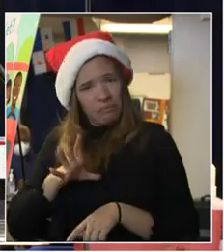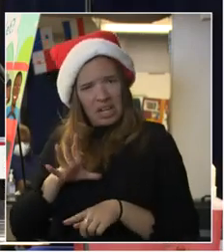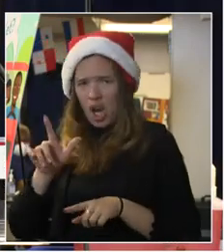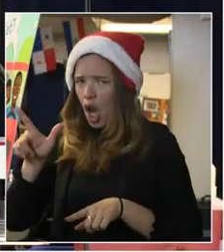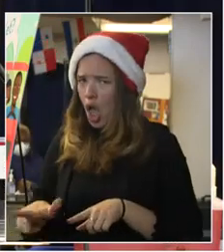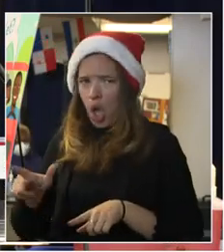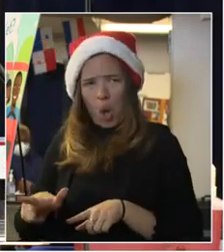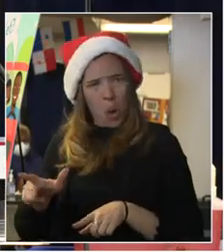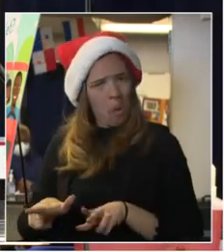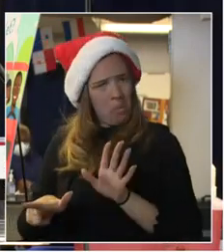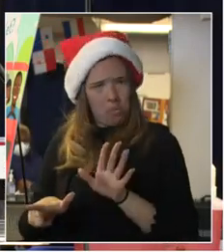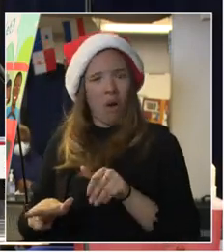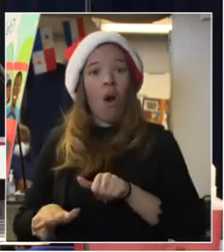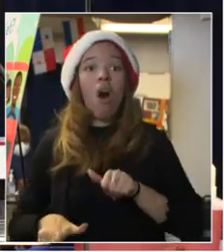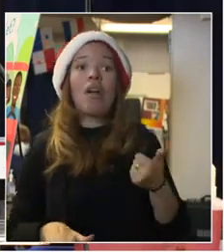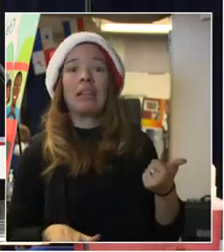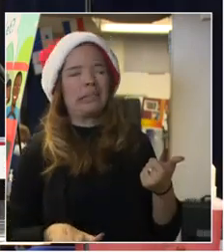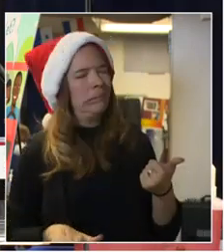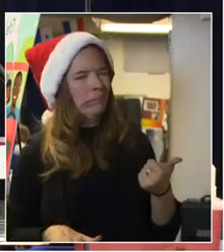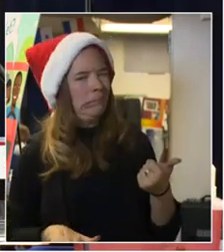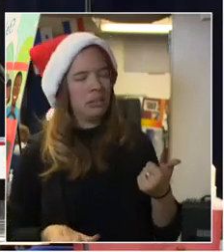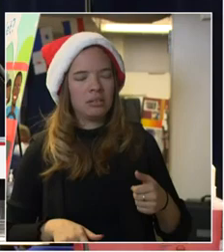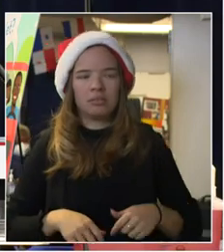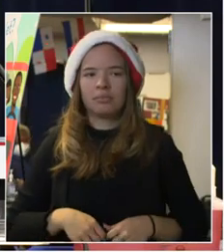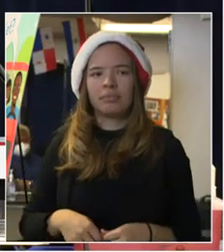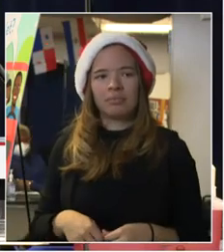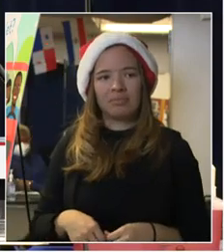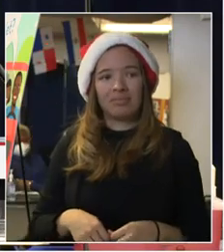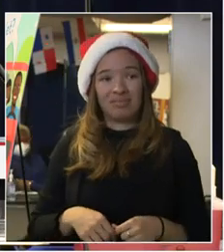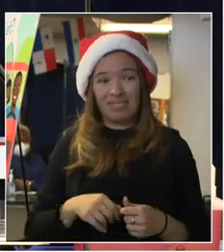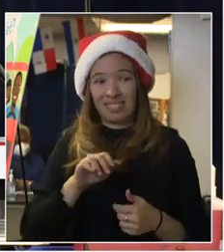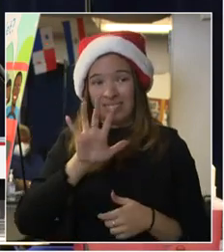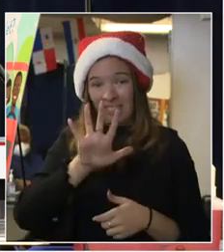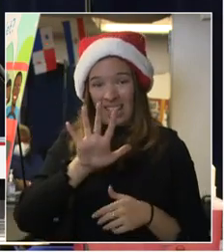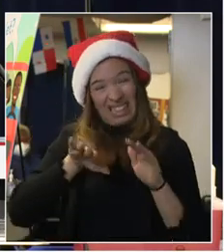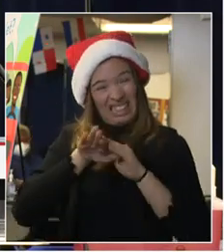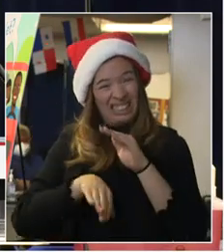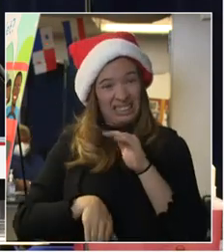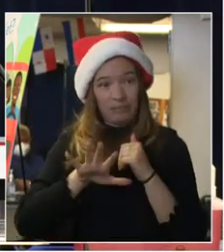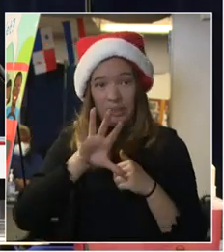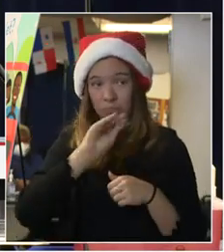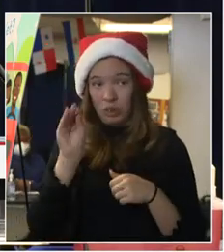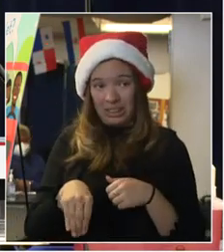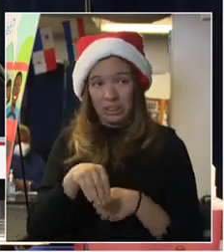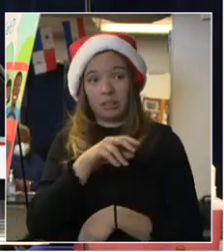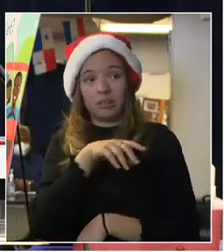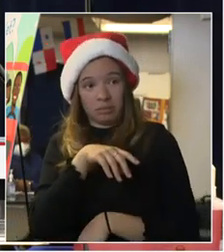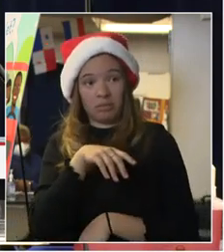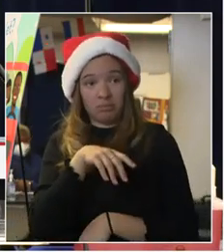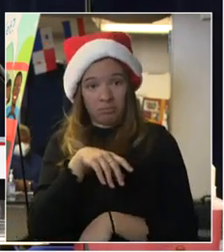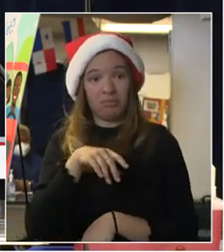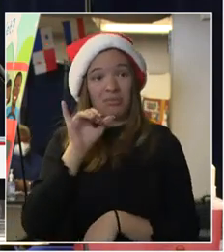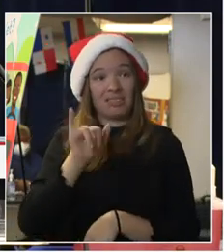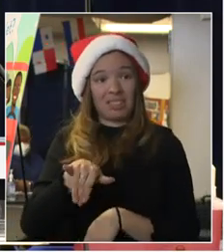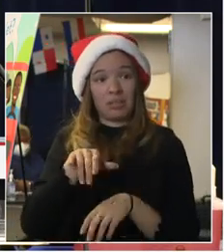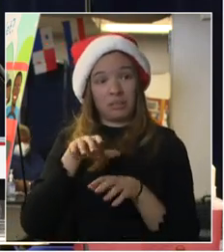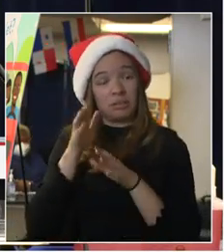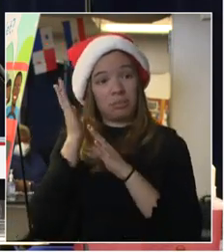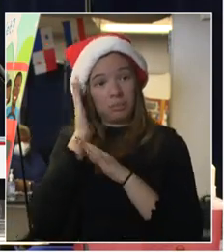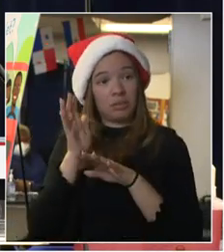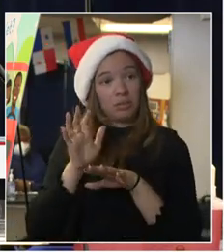level. We have less than 5% patient occupancy in hospitals for